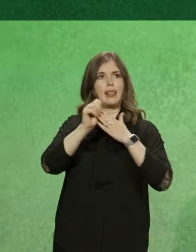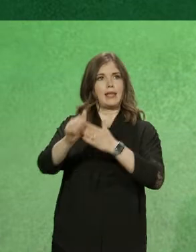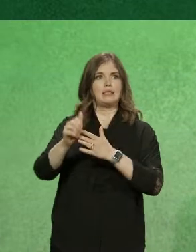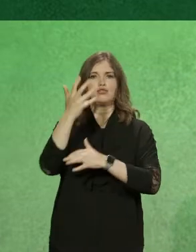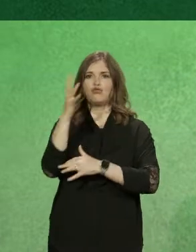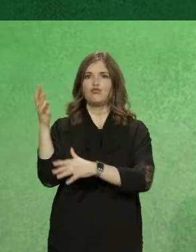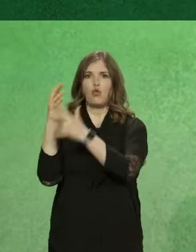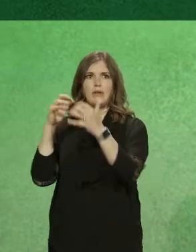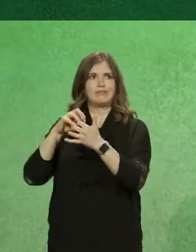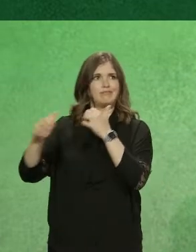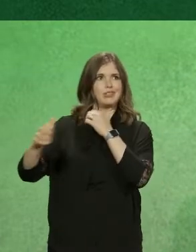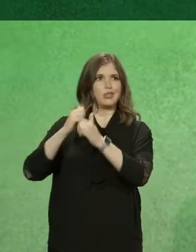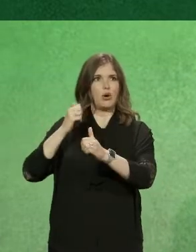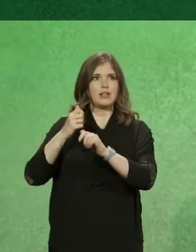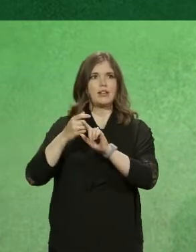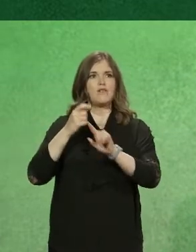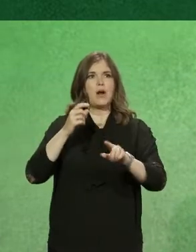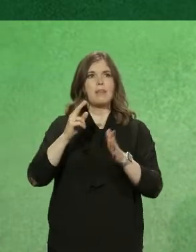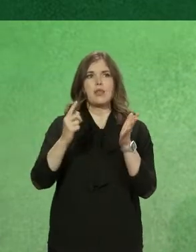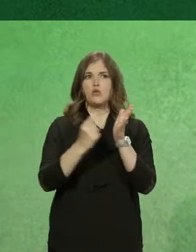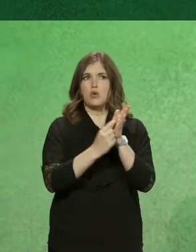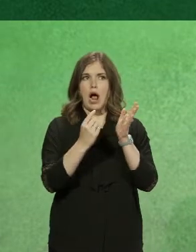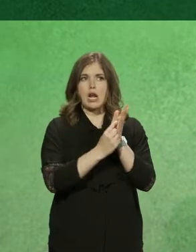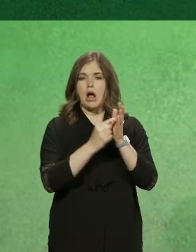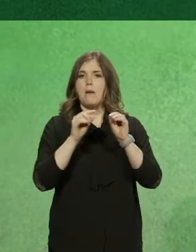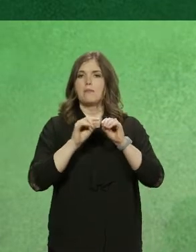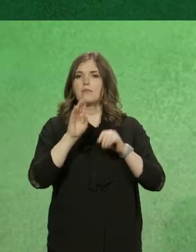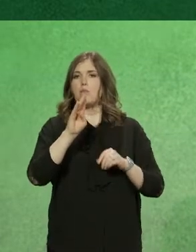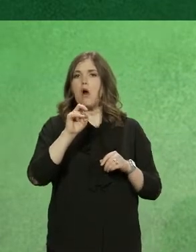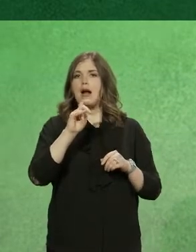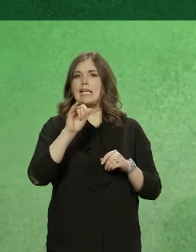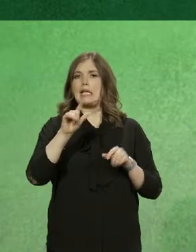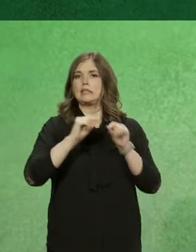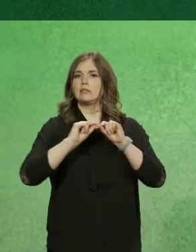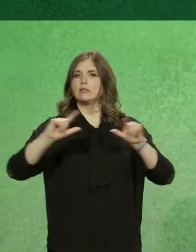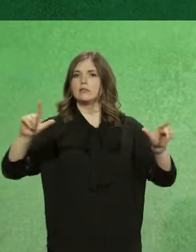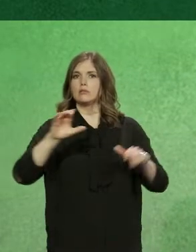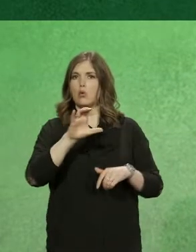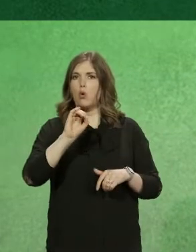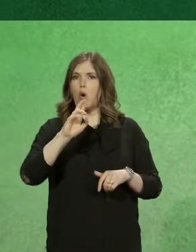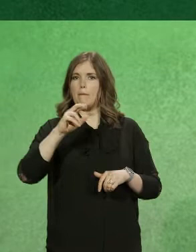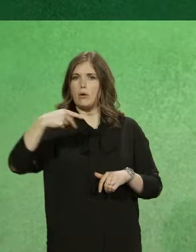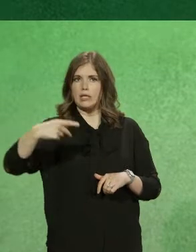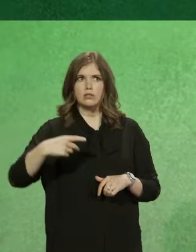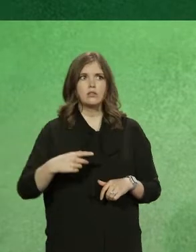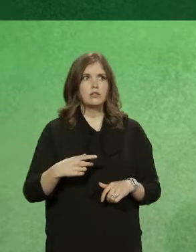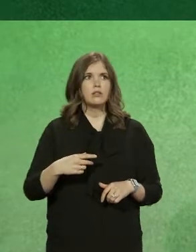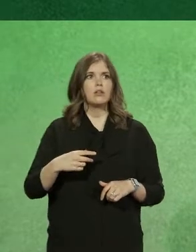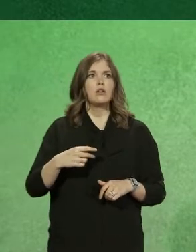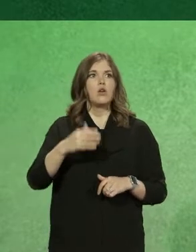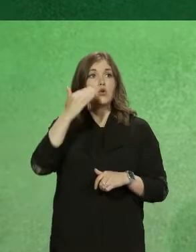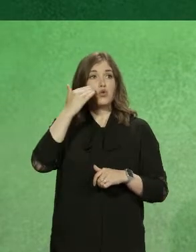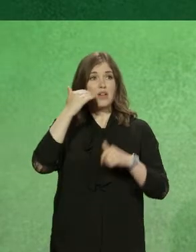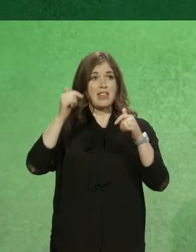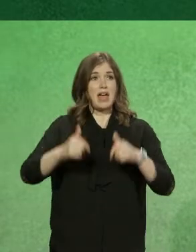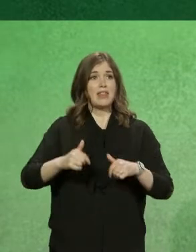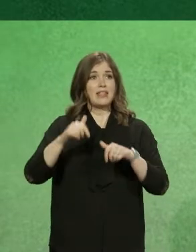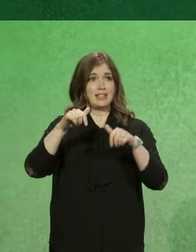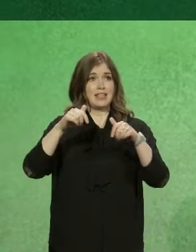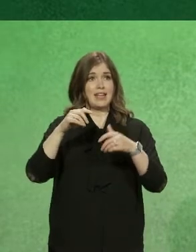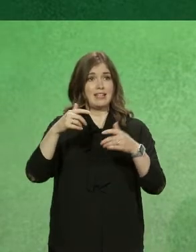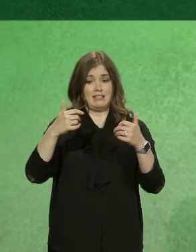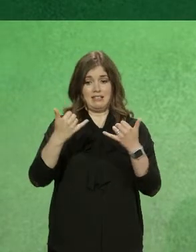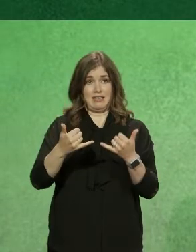Destruction by the Uganda Broadcasting Corporation. Knowing that the Stone Age era did not end because we had run